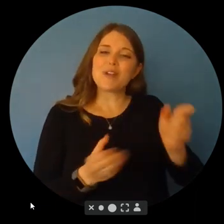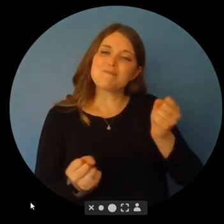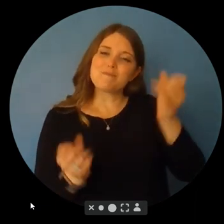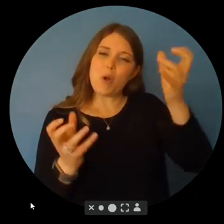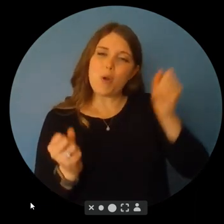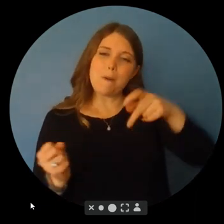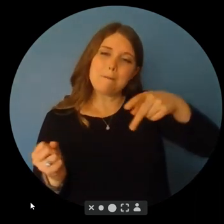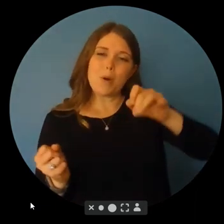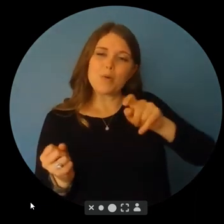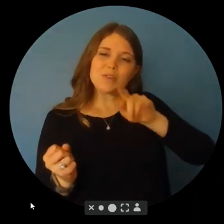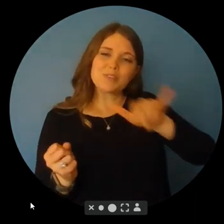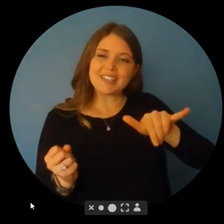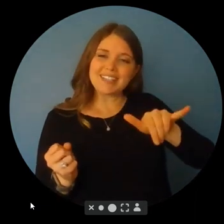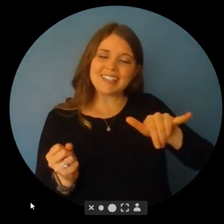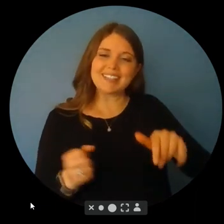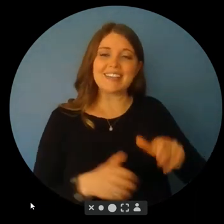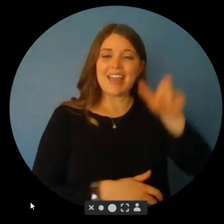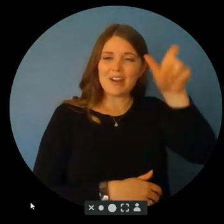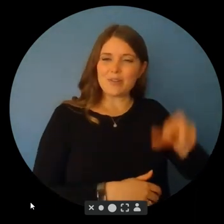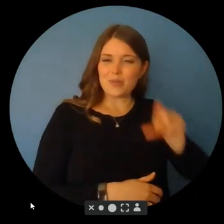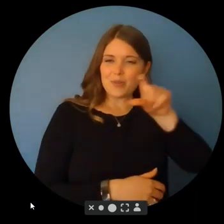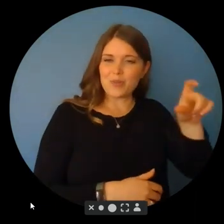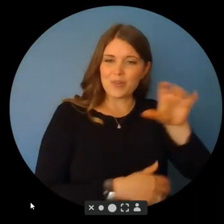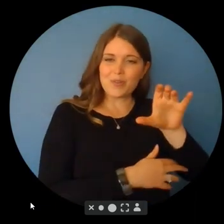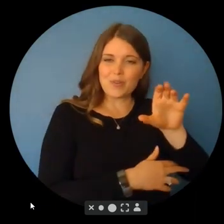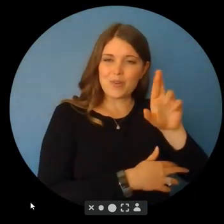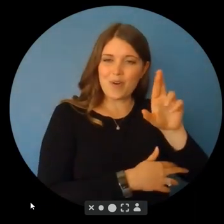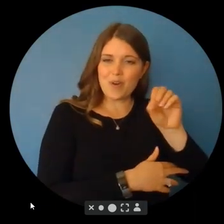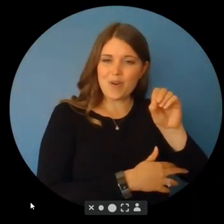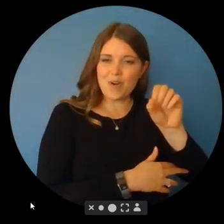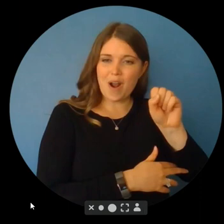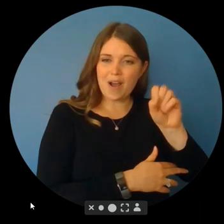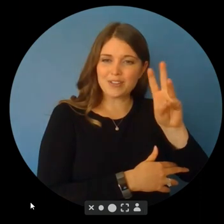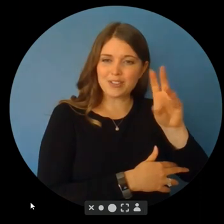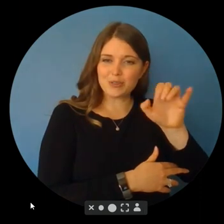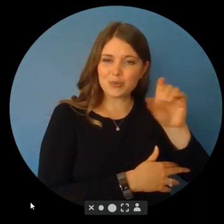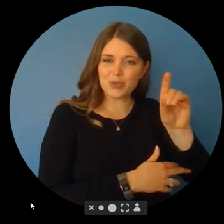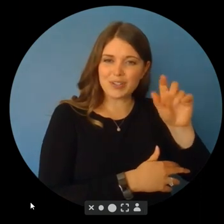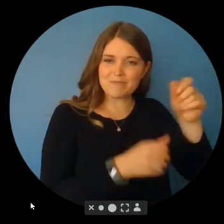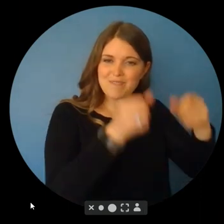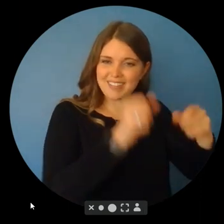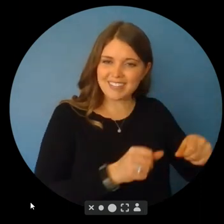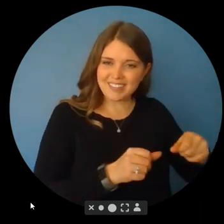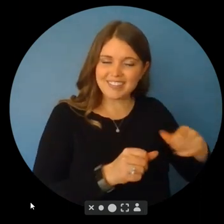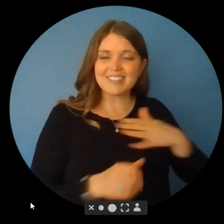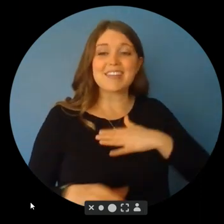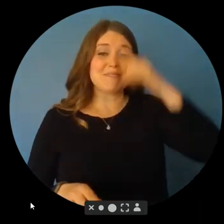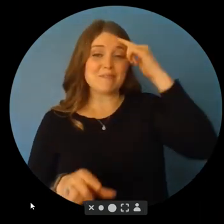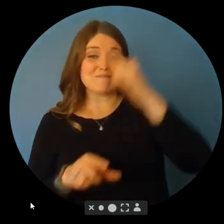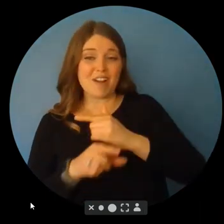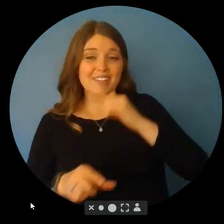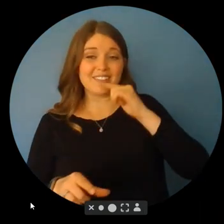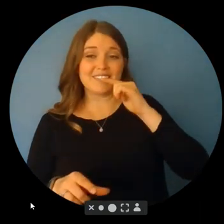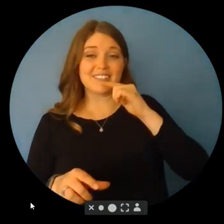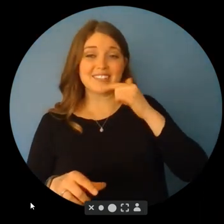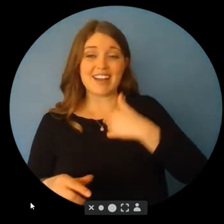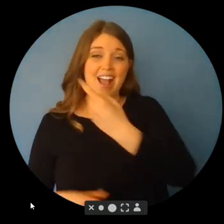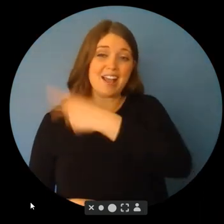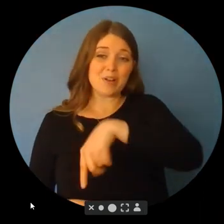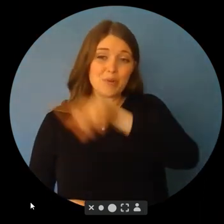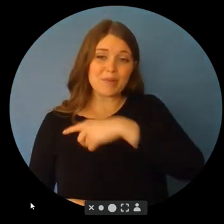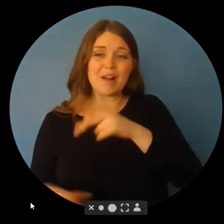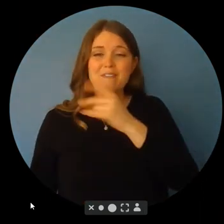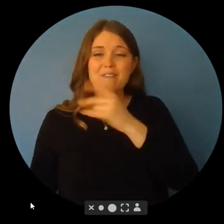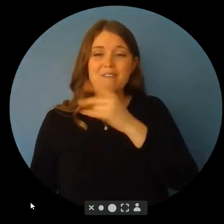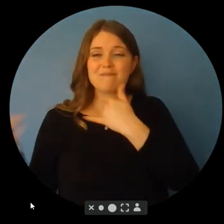And I'm from a big family, so my brothers and I, we used to play chess together and lots of fun games. So hopefully you are finding time